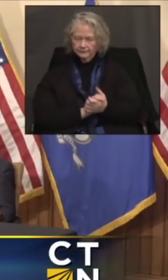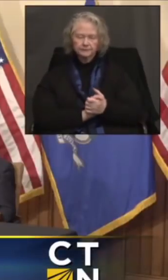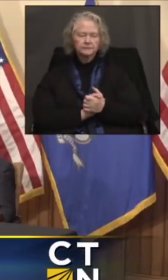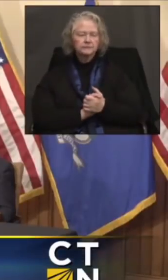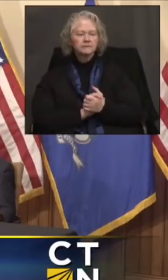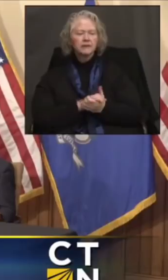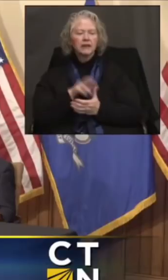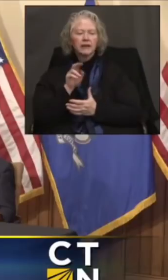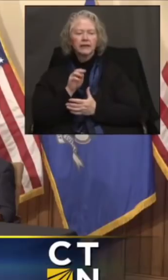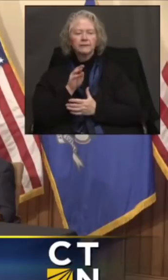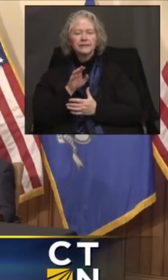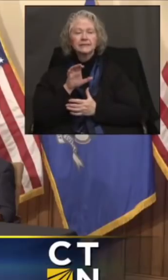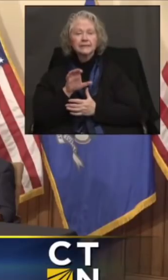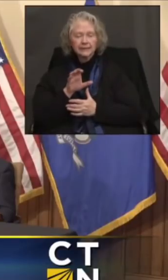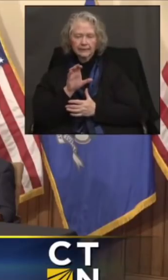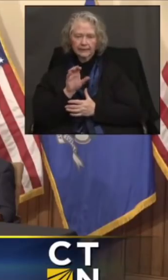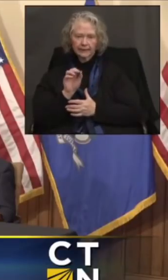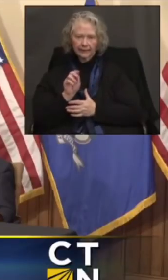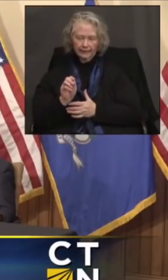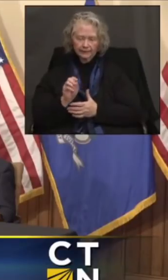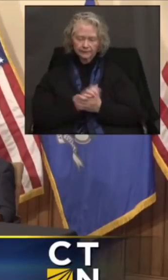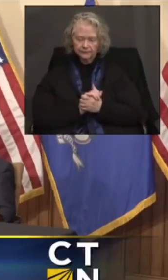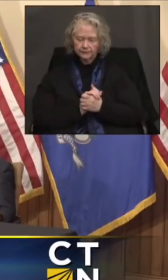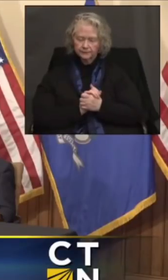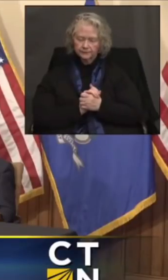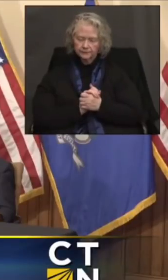NBC Connecticut.